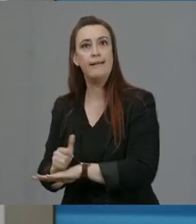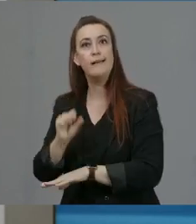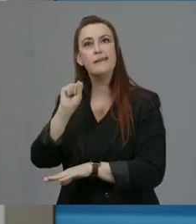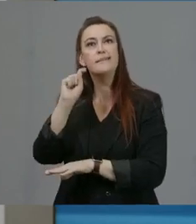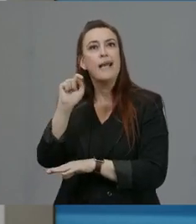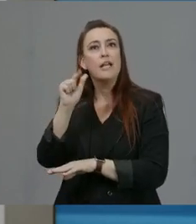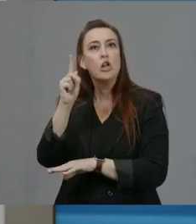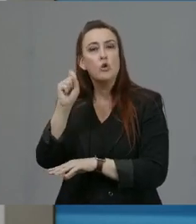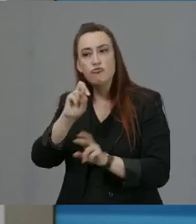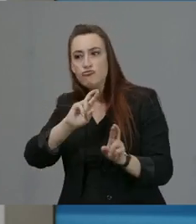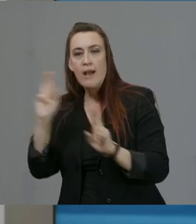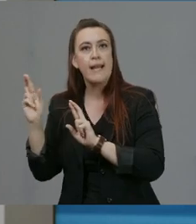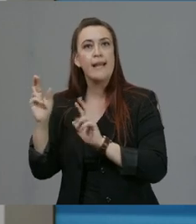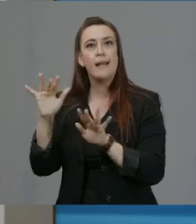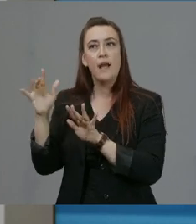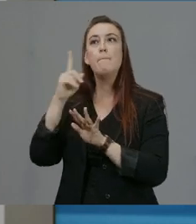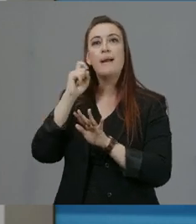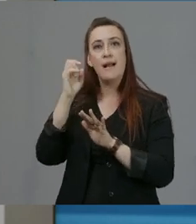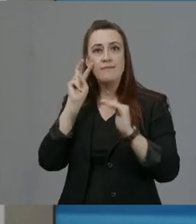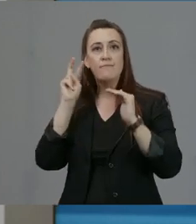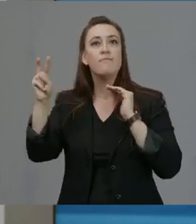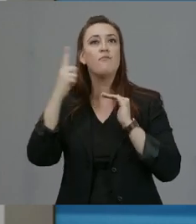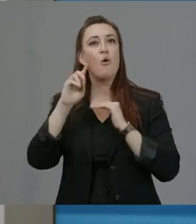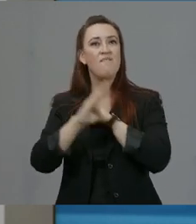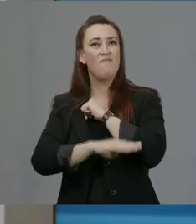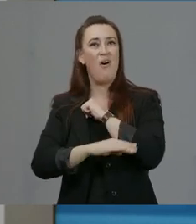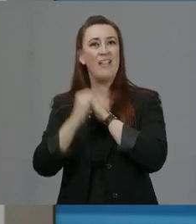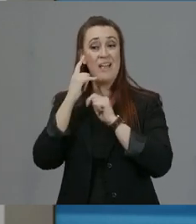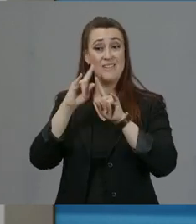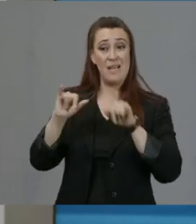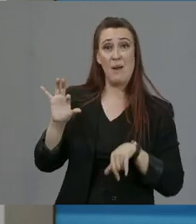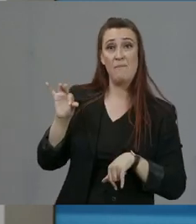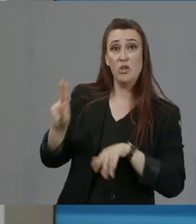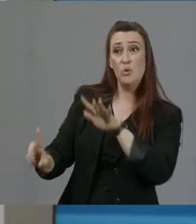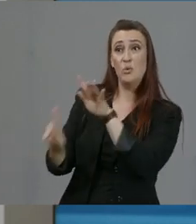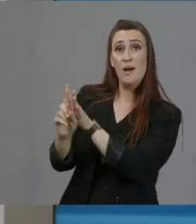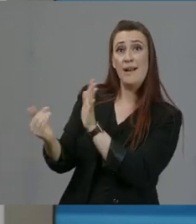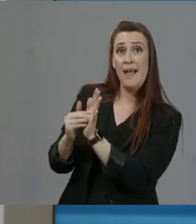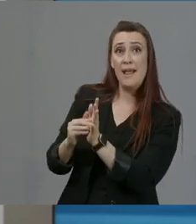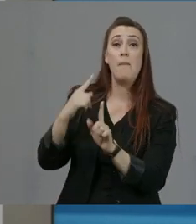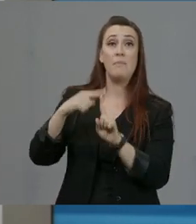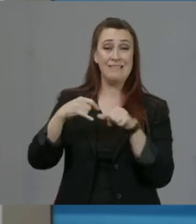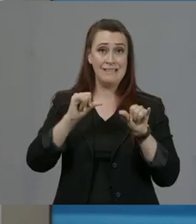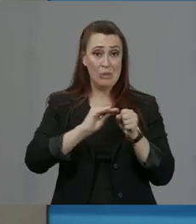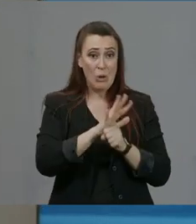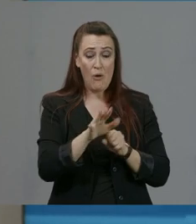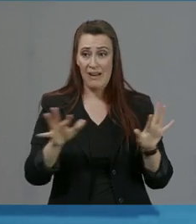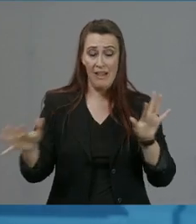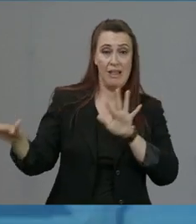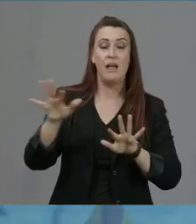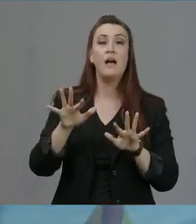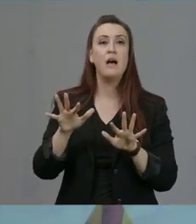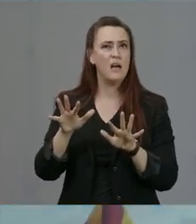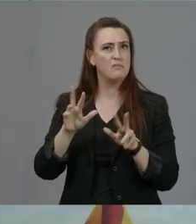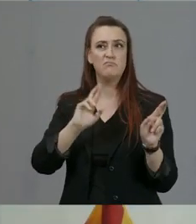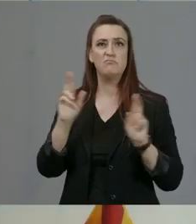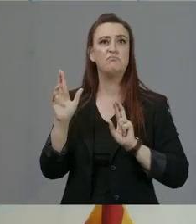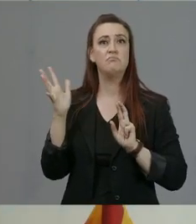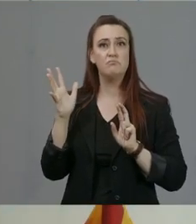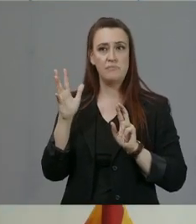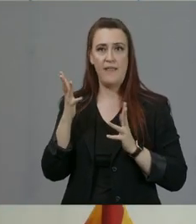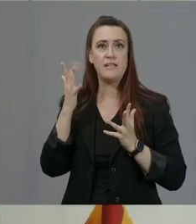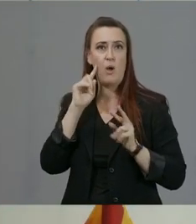surge coming in the fall at the same time as influenza. We're going to go to Brian, and then we'll come over here. Thank you. Governor, it doesn't seem